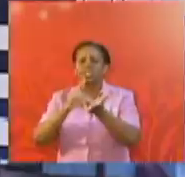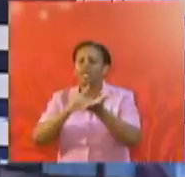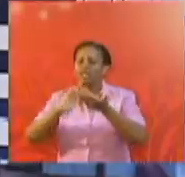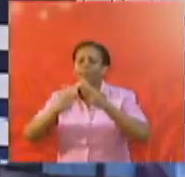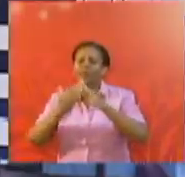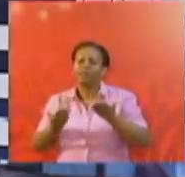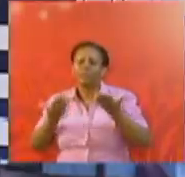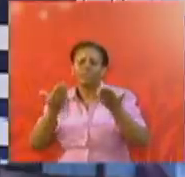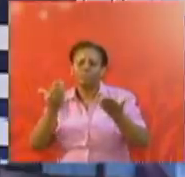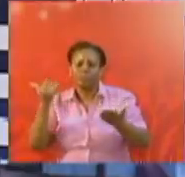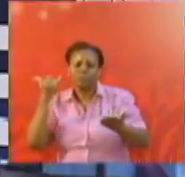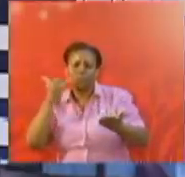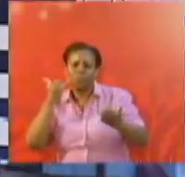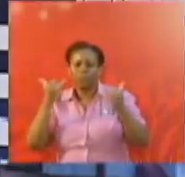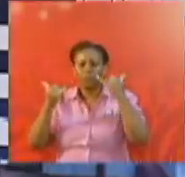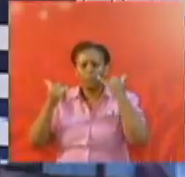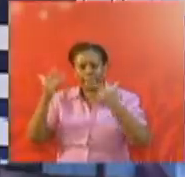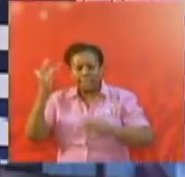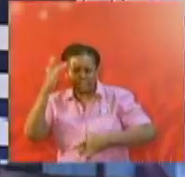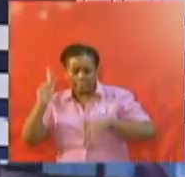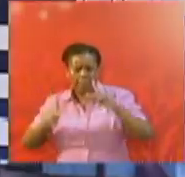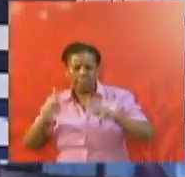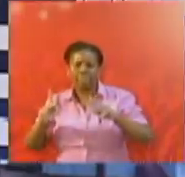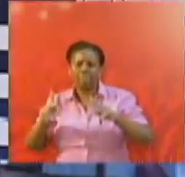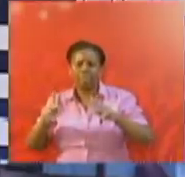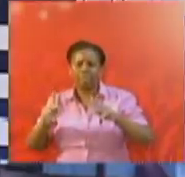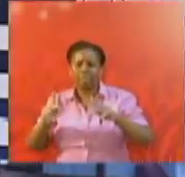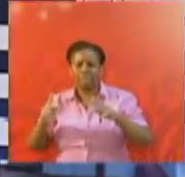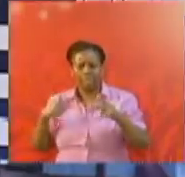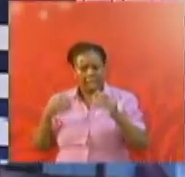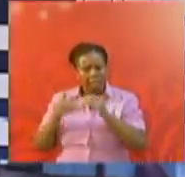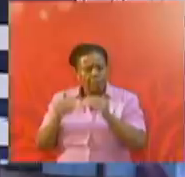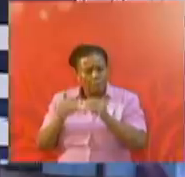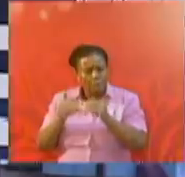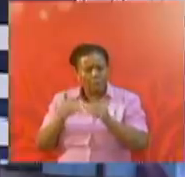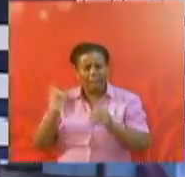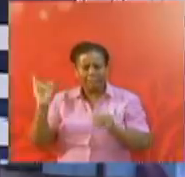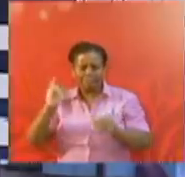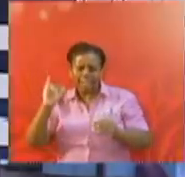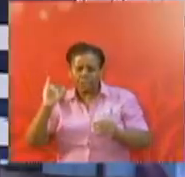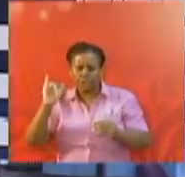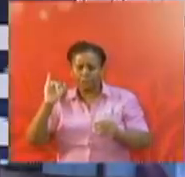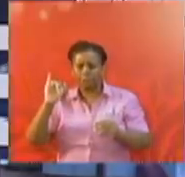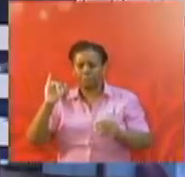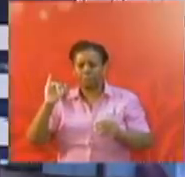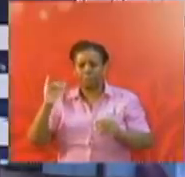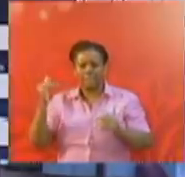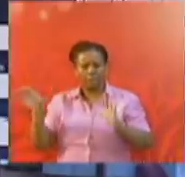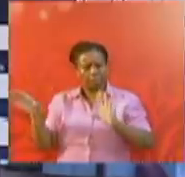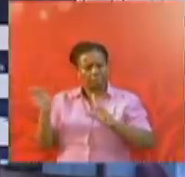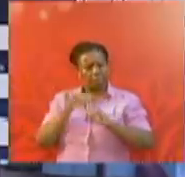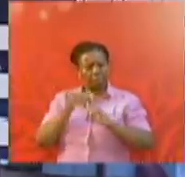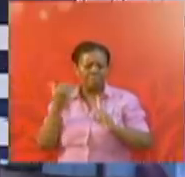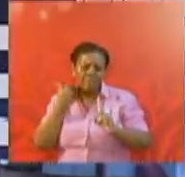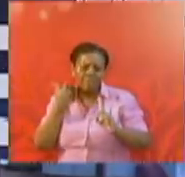asking specific questions. They want to find out if you have any further infections, like you're feeling like you have fever, you're feeling weak,